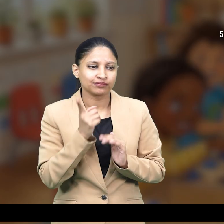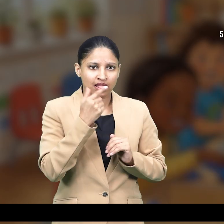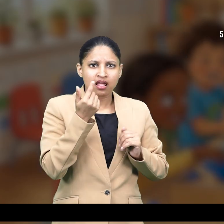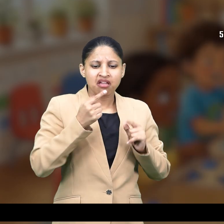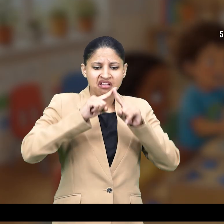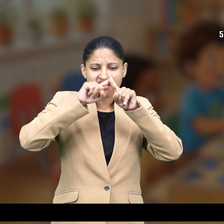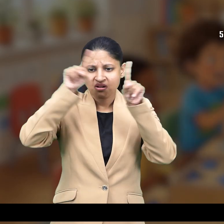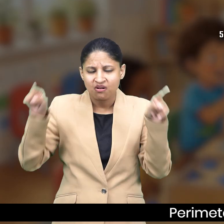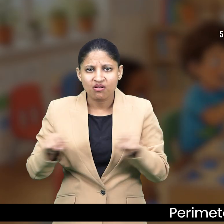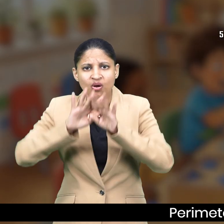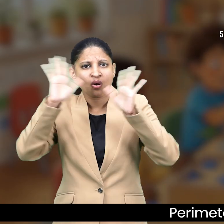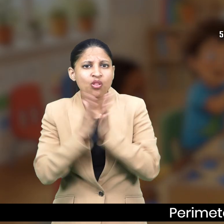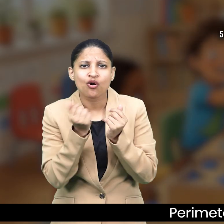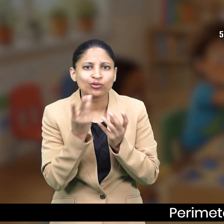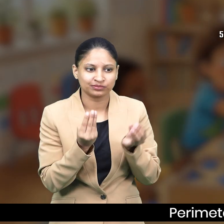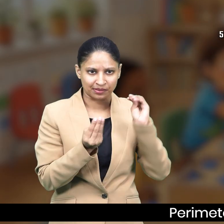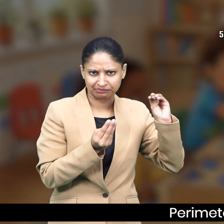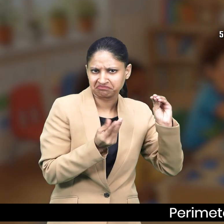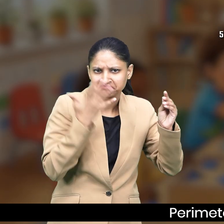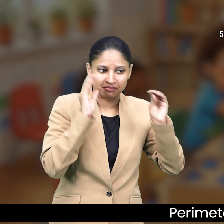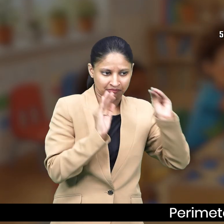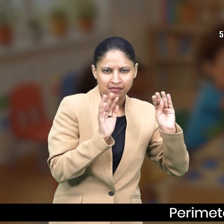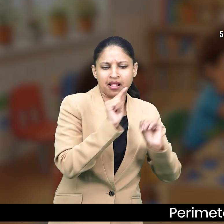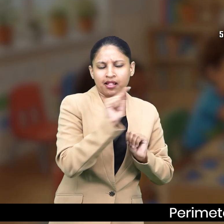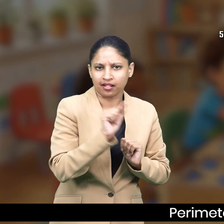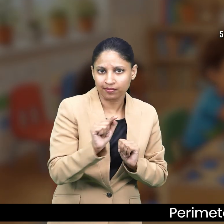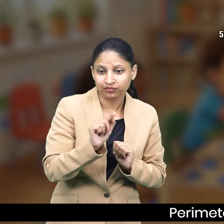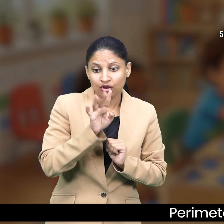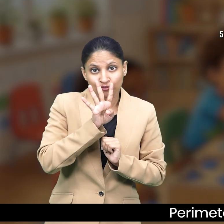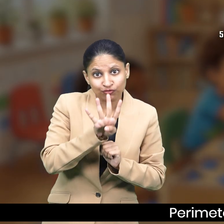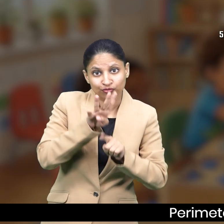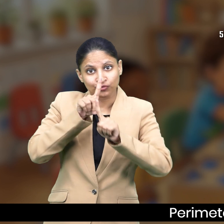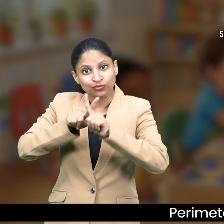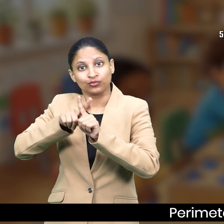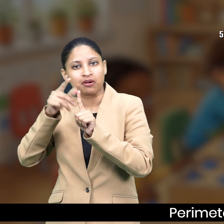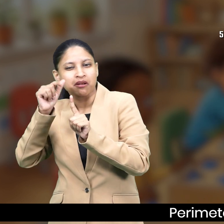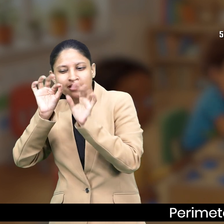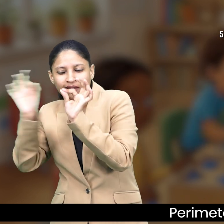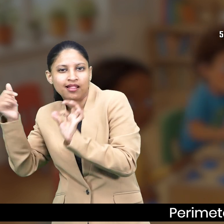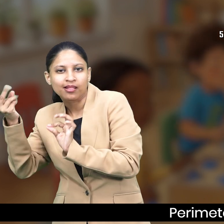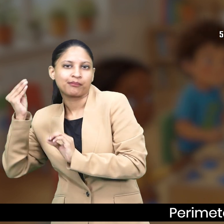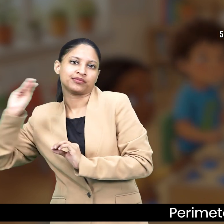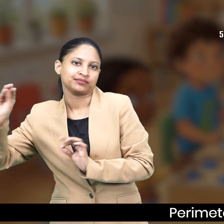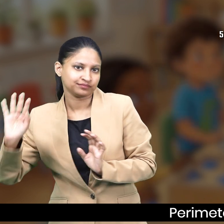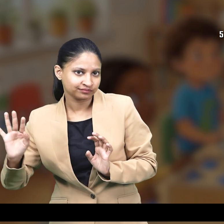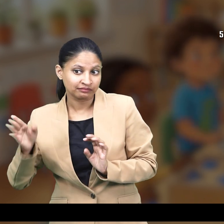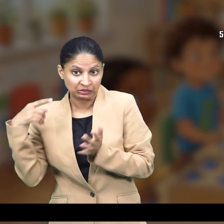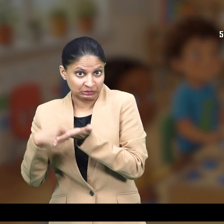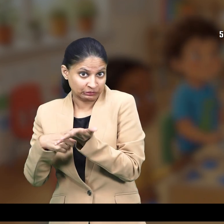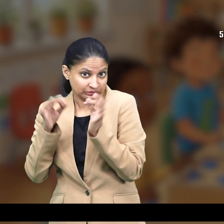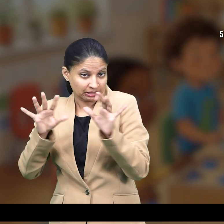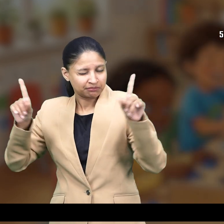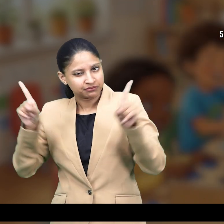formula. Perimeter of a square is equal to 4 into side.